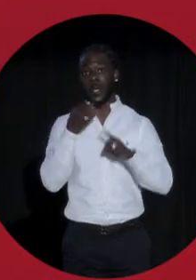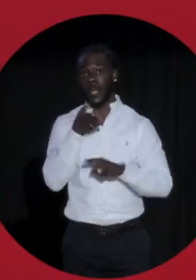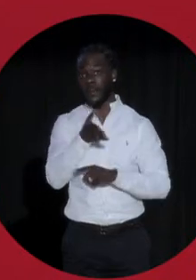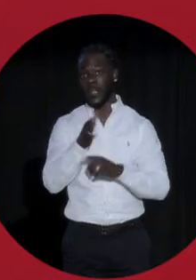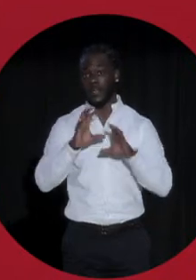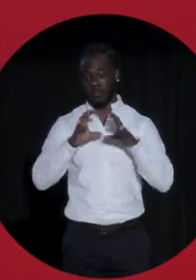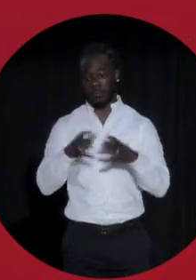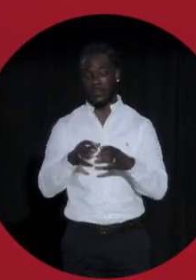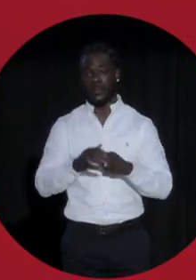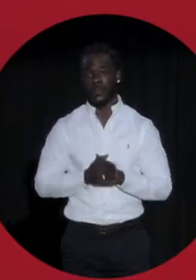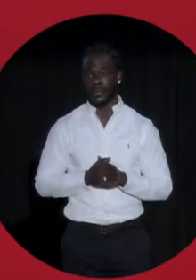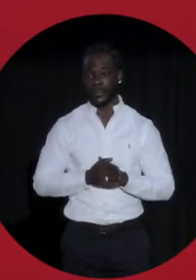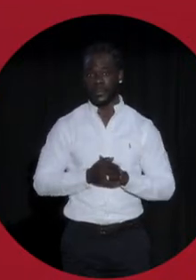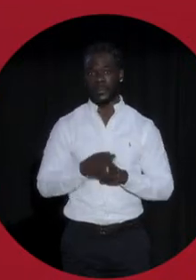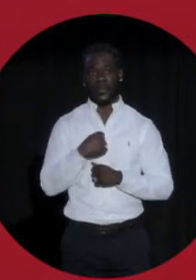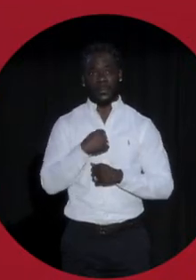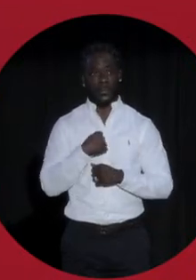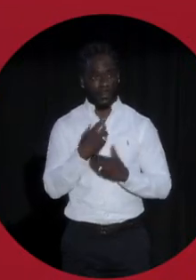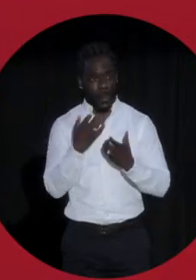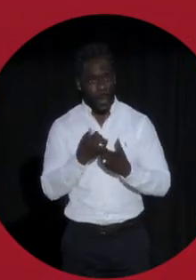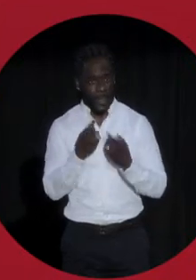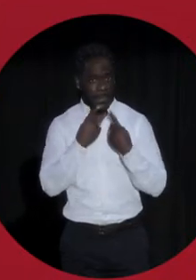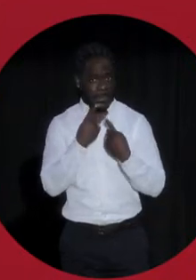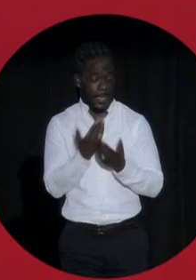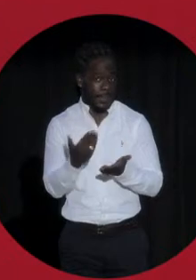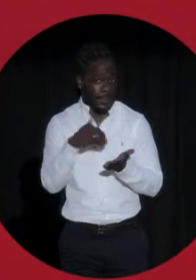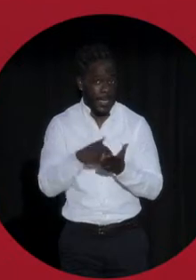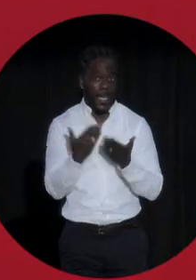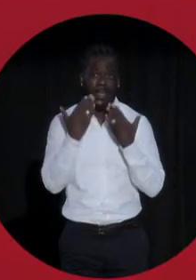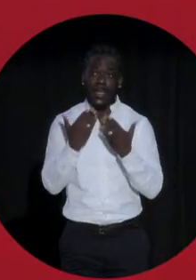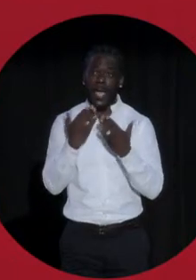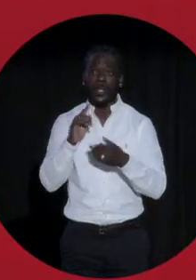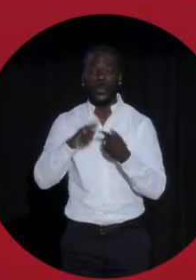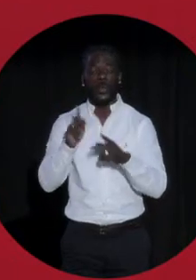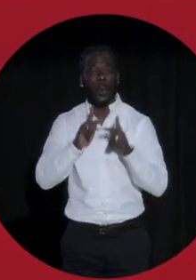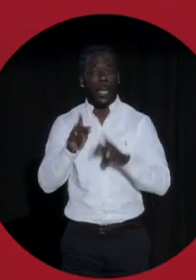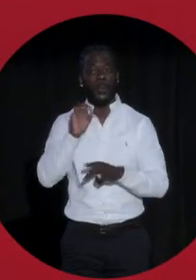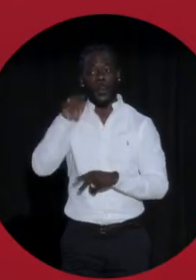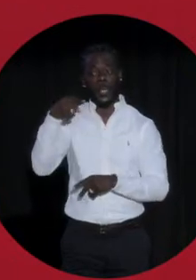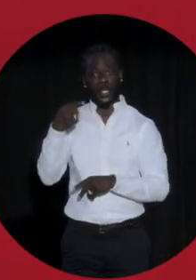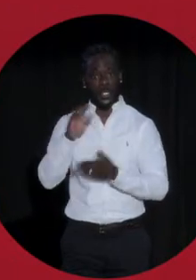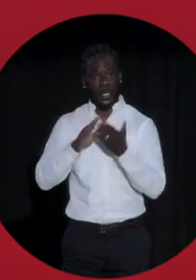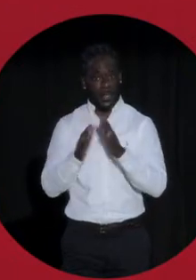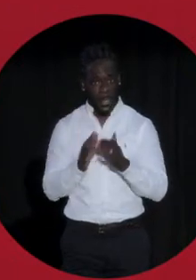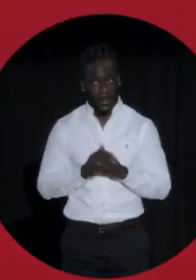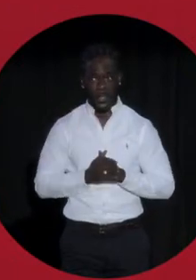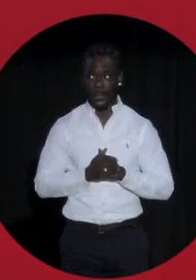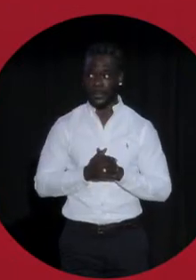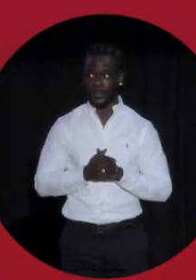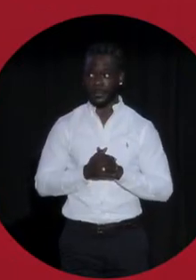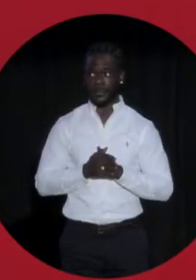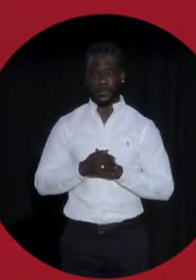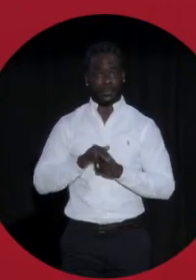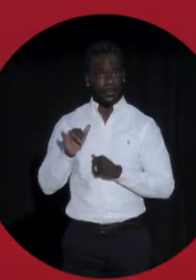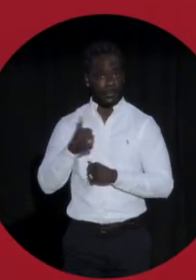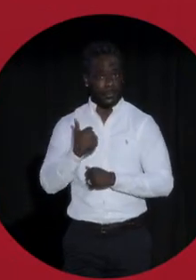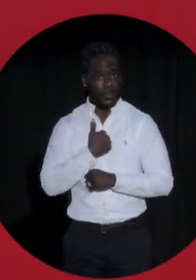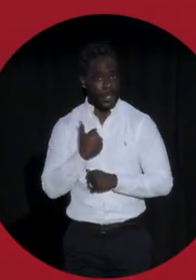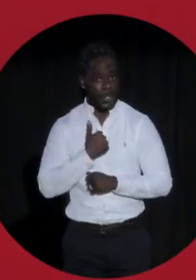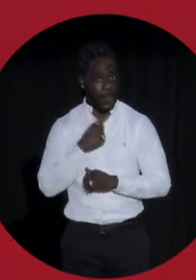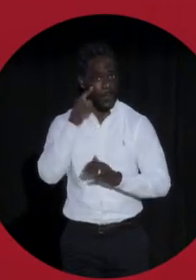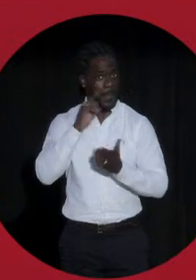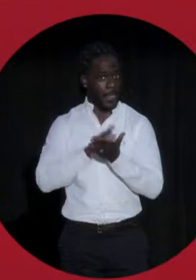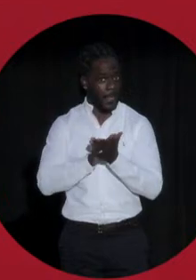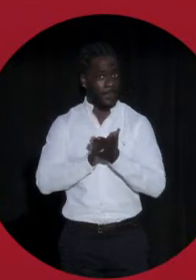friends, I'm compelled to say once again, thank you to the people of Prince George's County who, like me, believe in